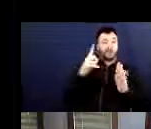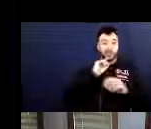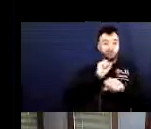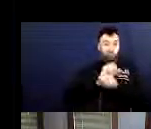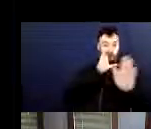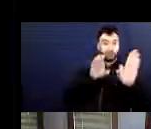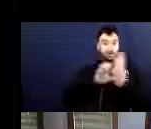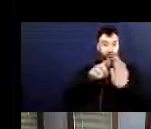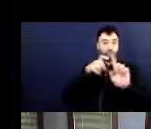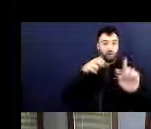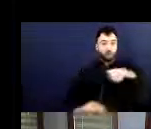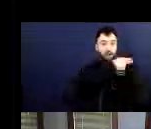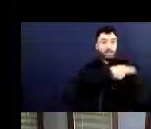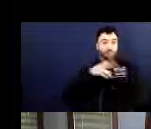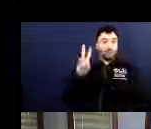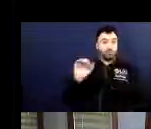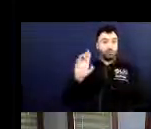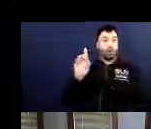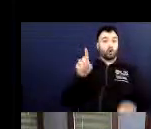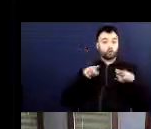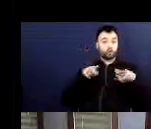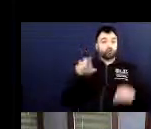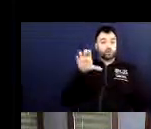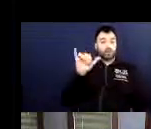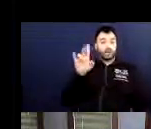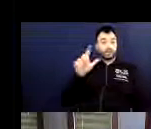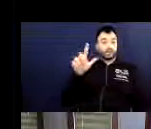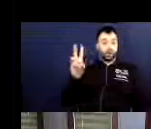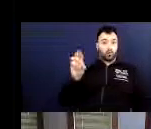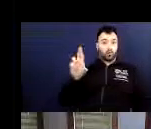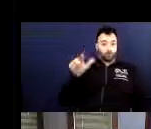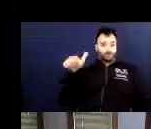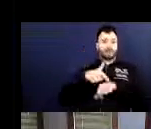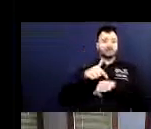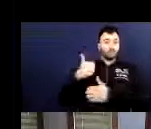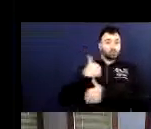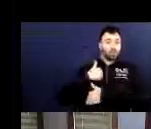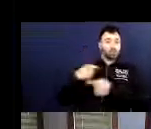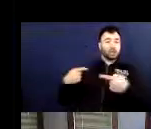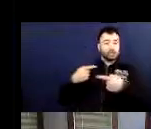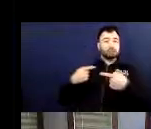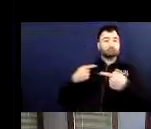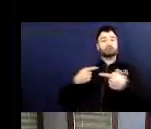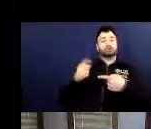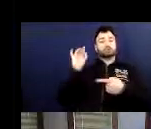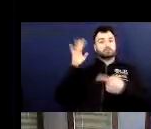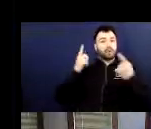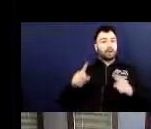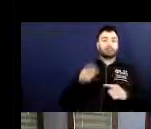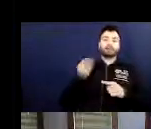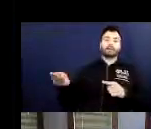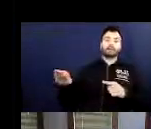ward of the Civil War, where people were given opium as a way to treat their illnesses and their pain.